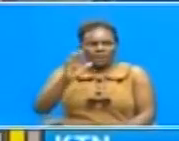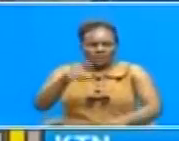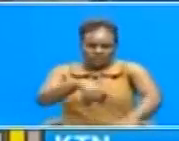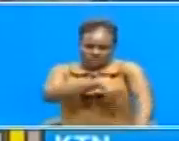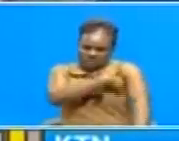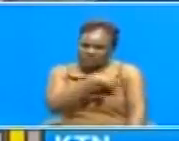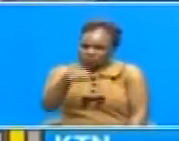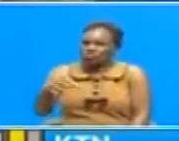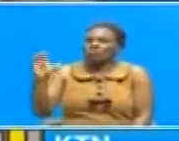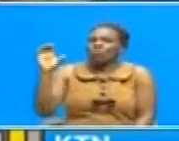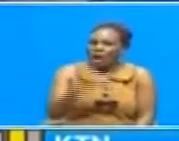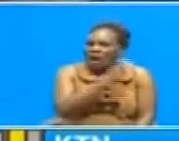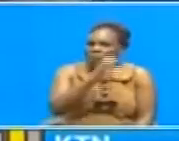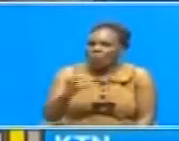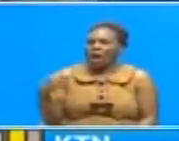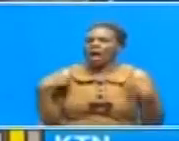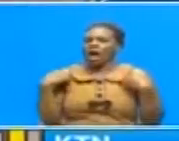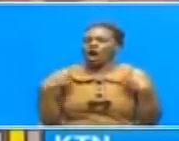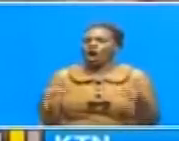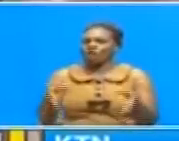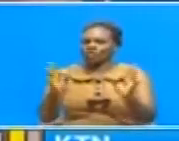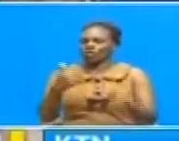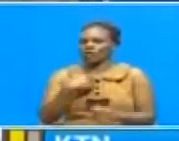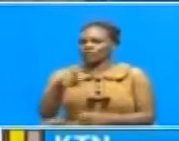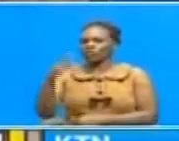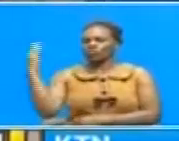are drunkard, na unavaa uniform ya serikali, unaenda